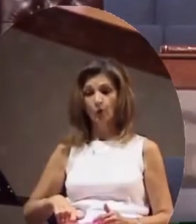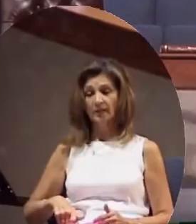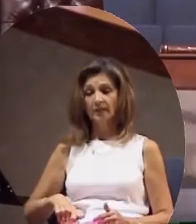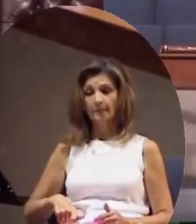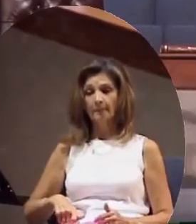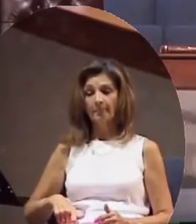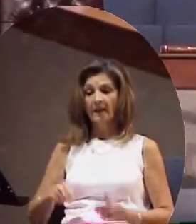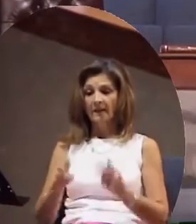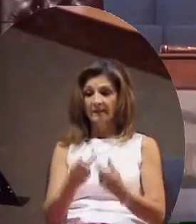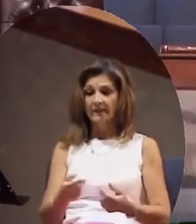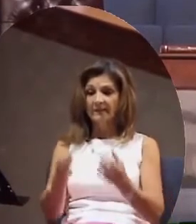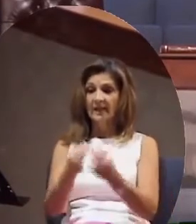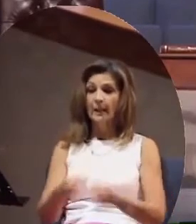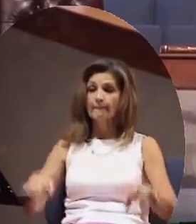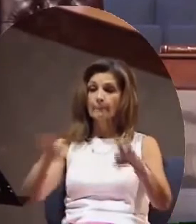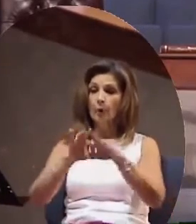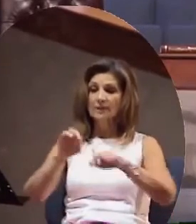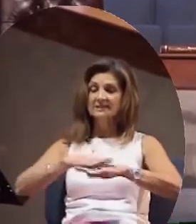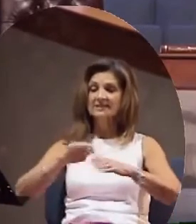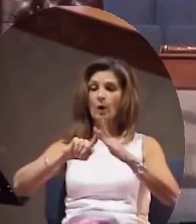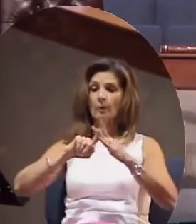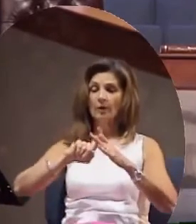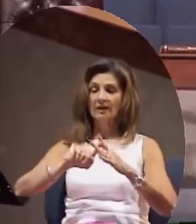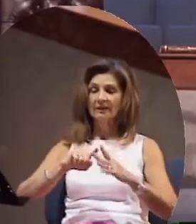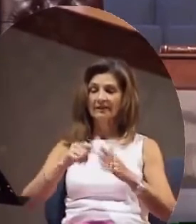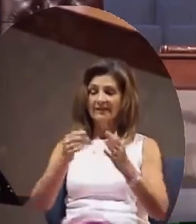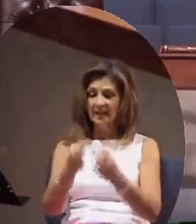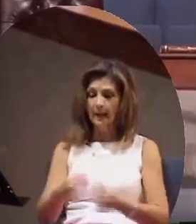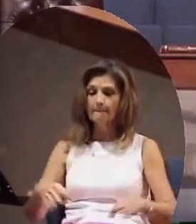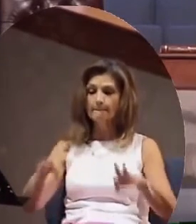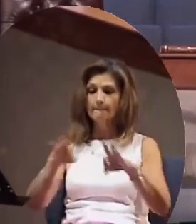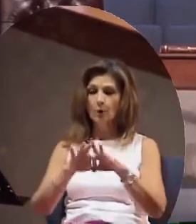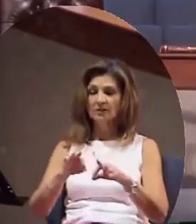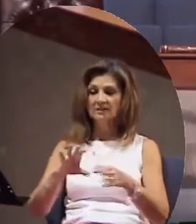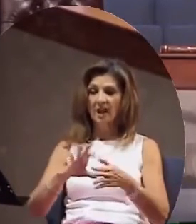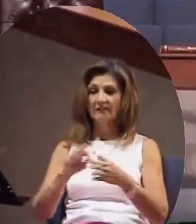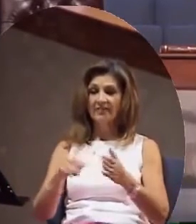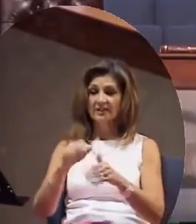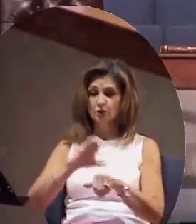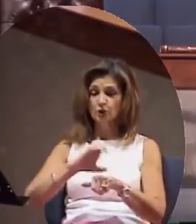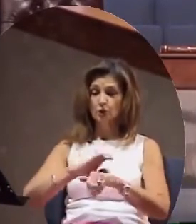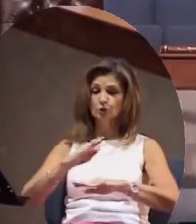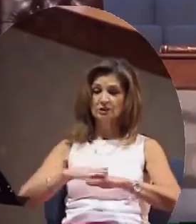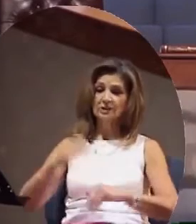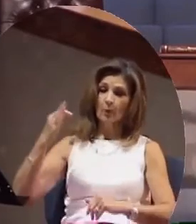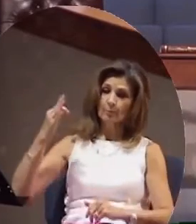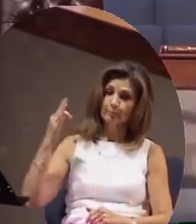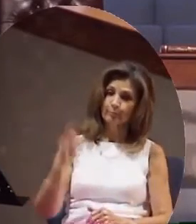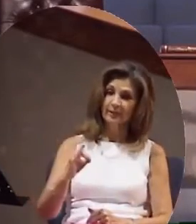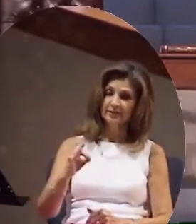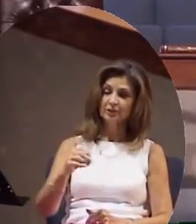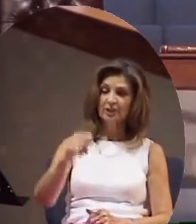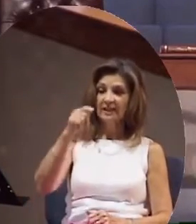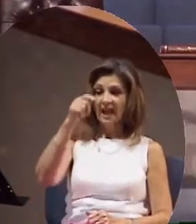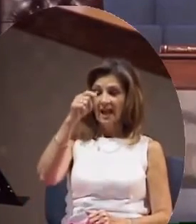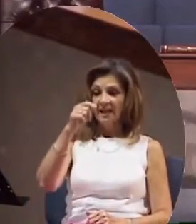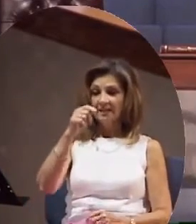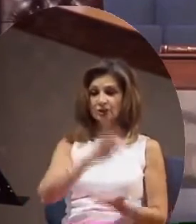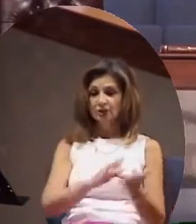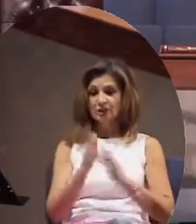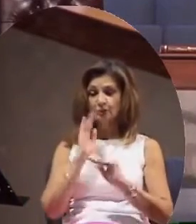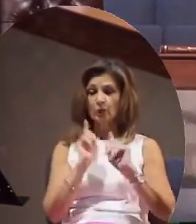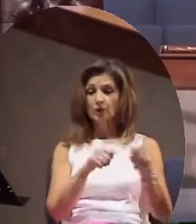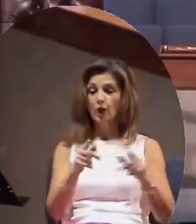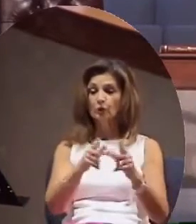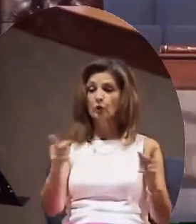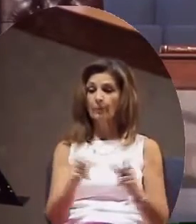is on the preaching. Amen. Amen. The Lord's going to go where they make much of preaching. I've been to